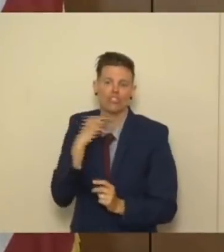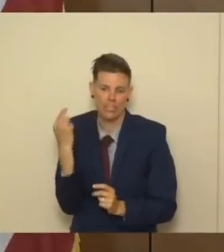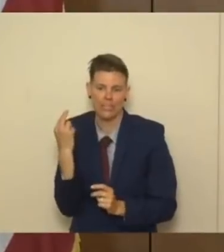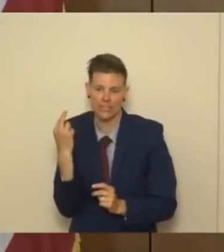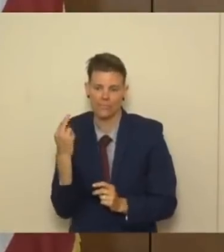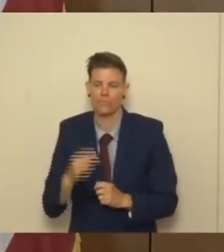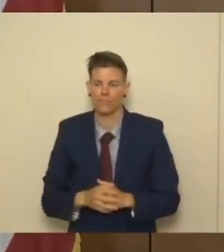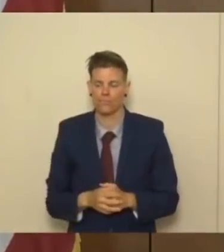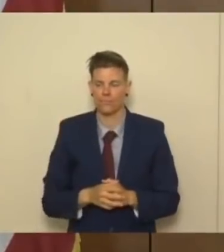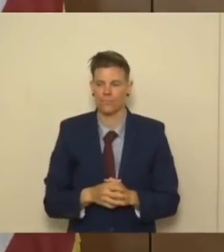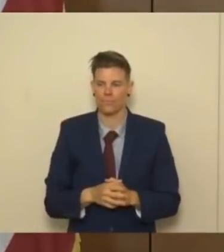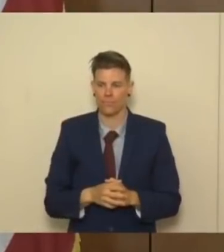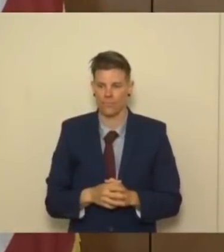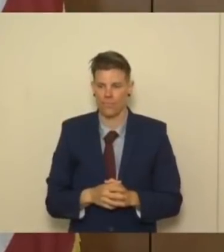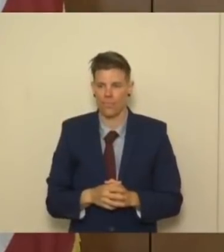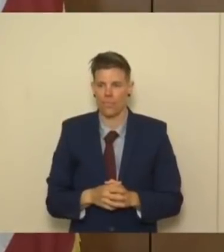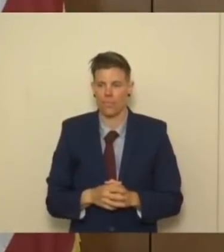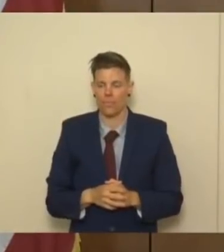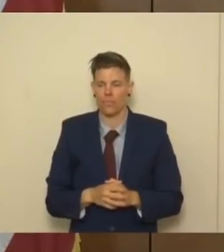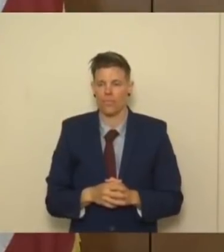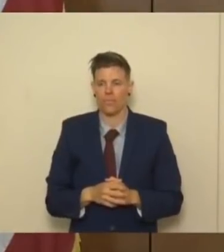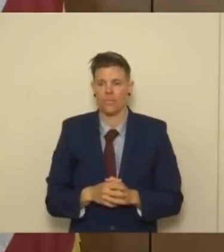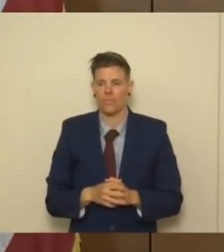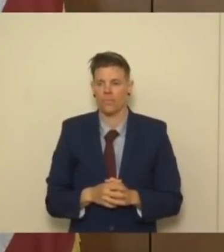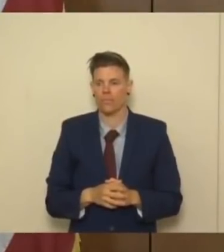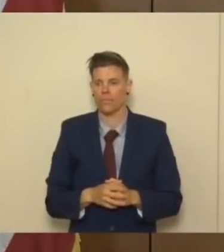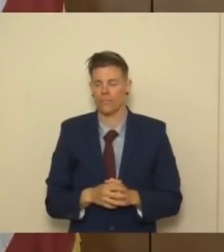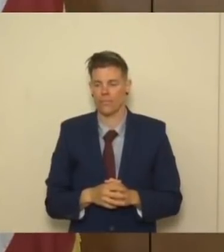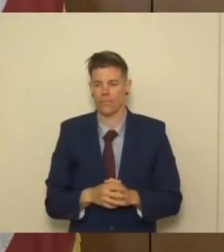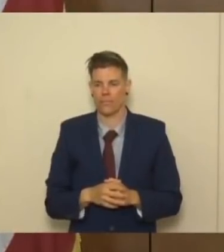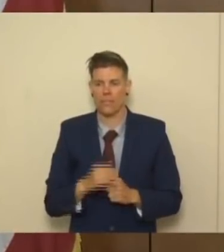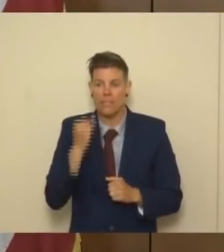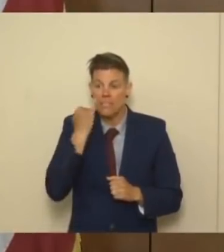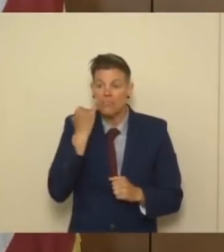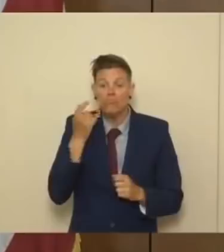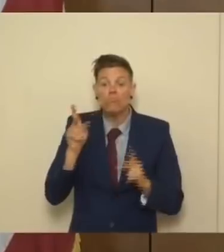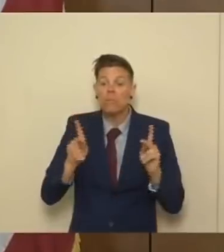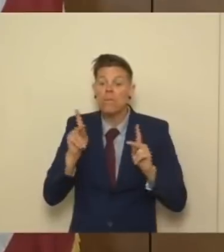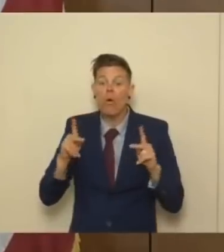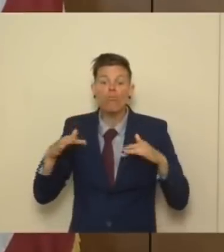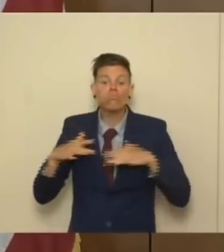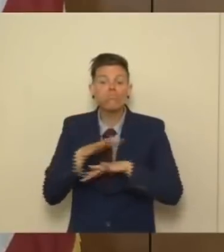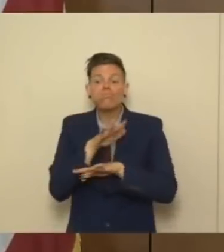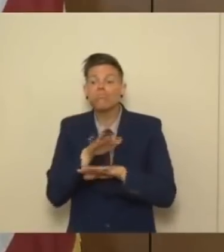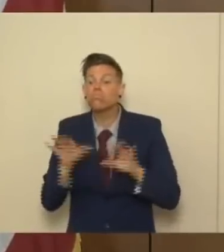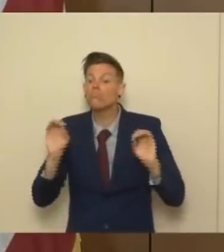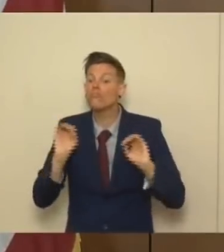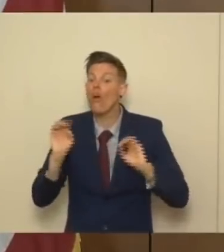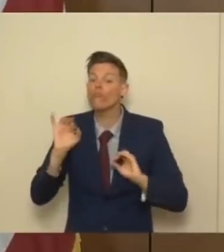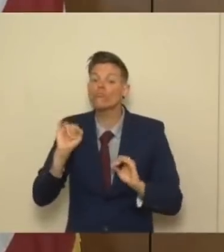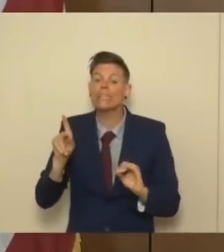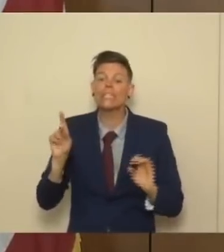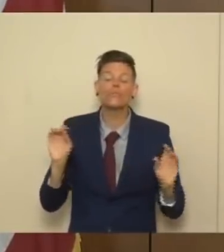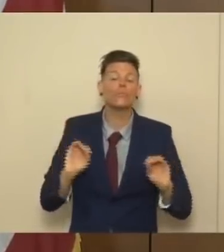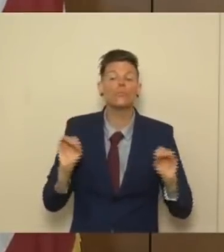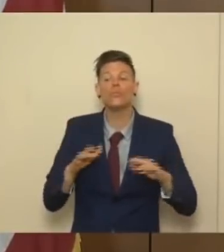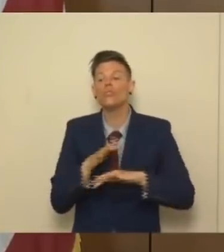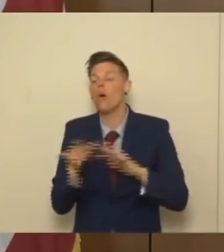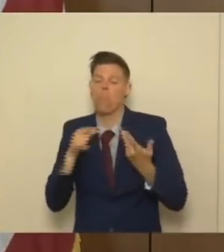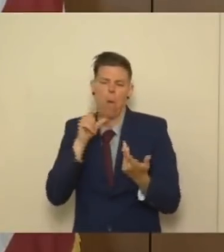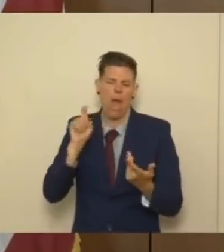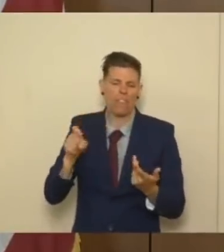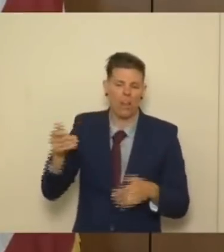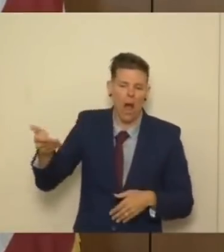aren't moving around. Introduce risk, you have to have more contact tracers, you have to have more testing, right? You have to make sure that